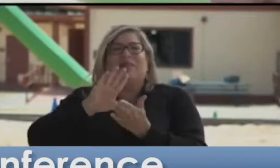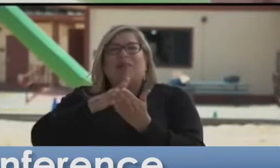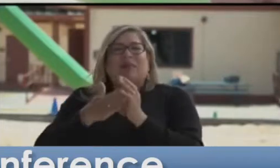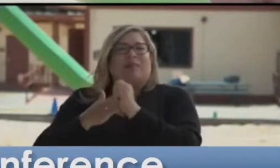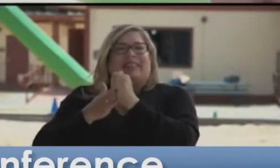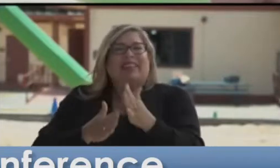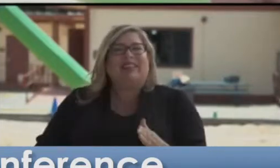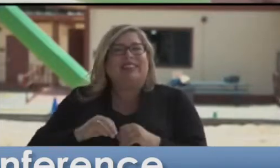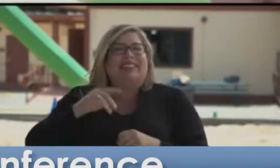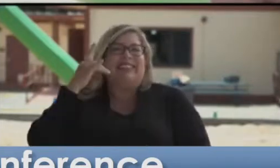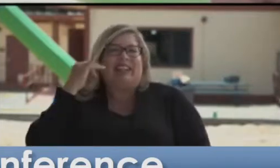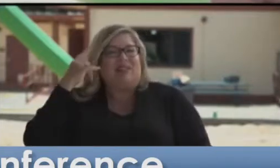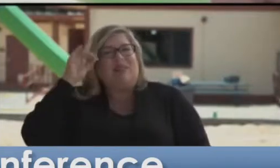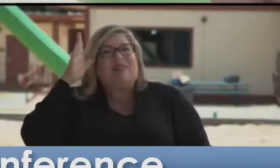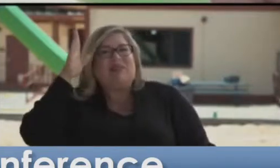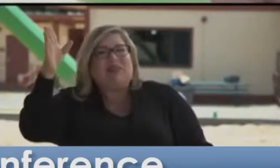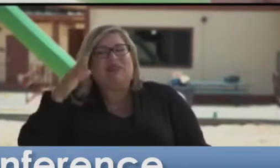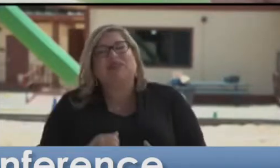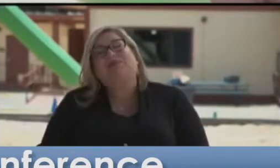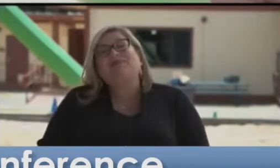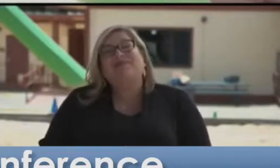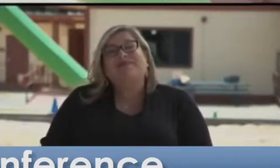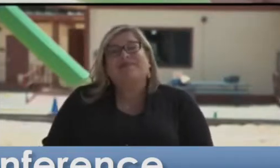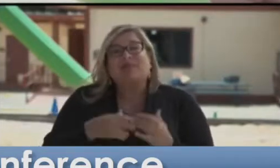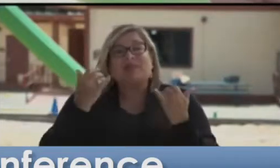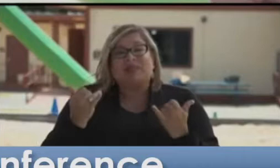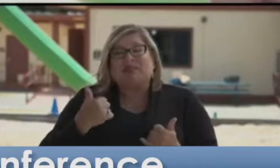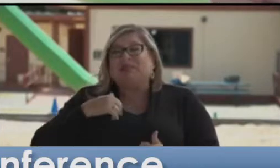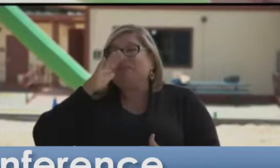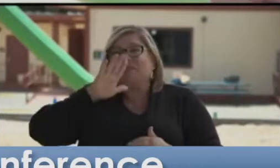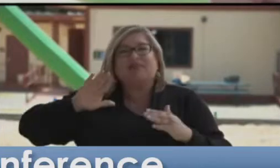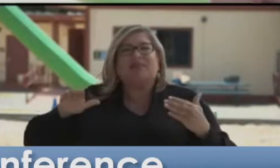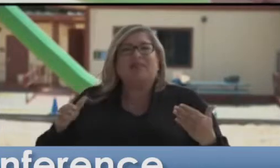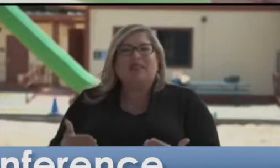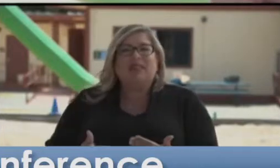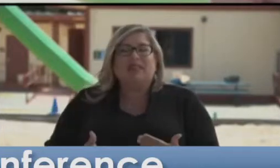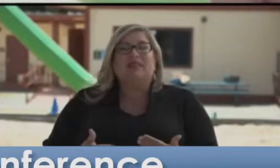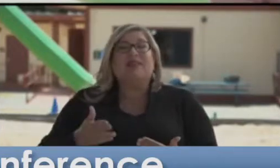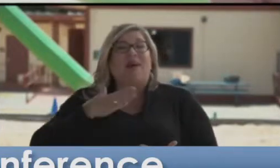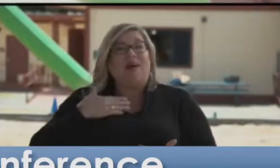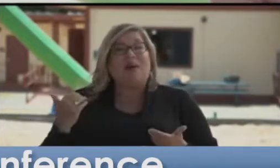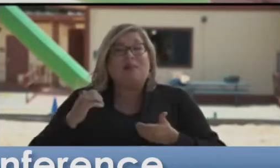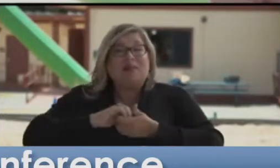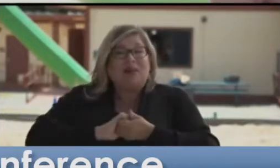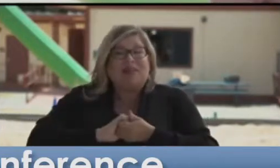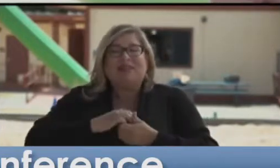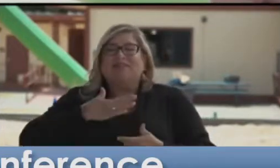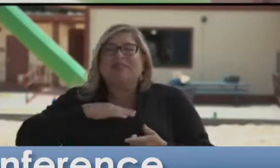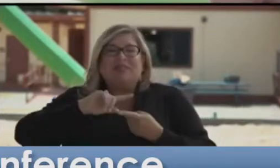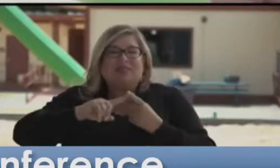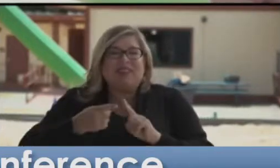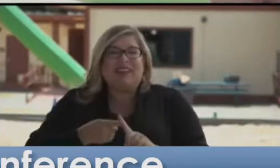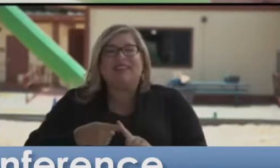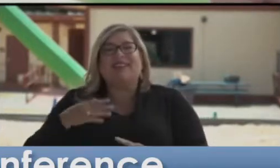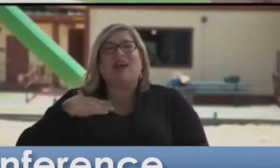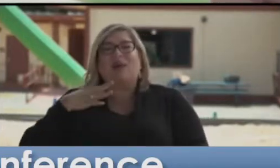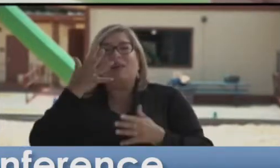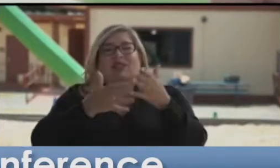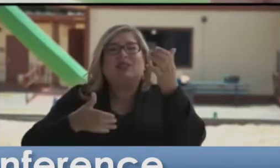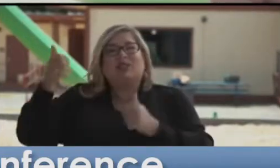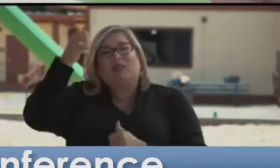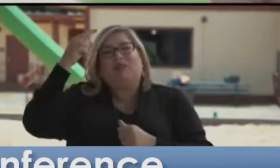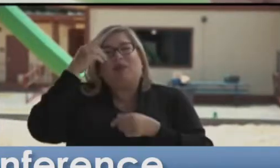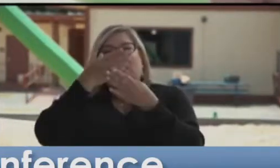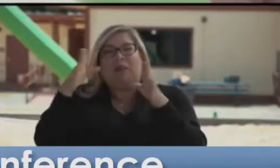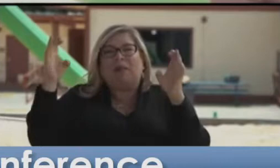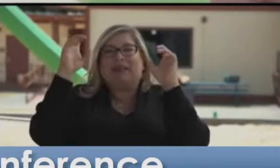California into the future. So with that, I will introduce a partner and friend, our Superintendent for